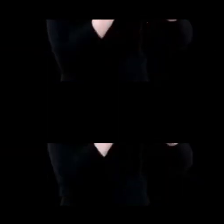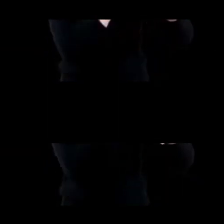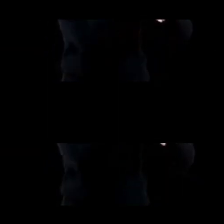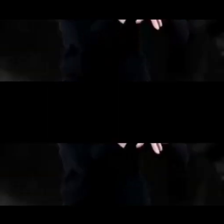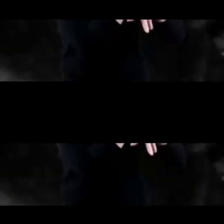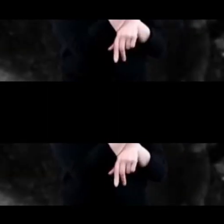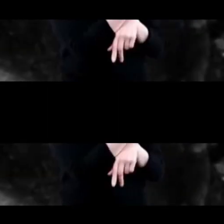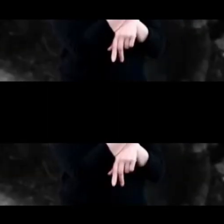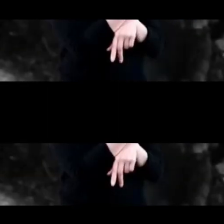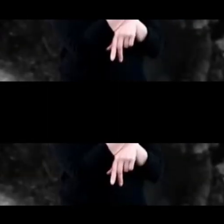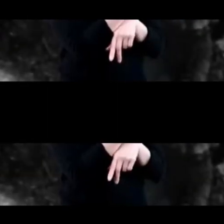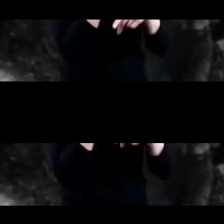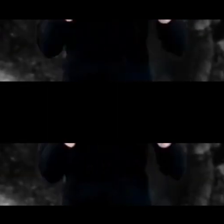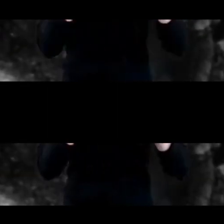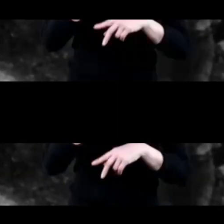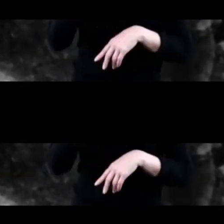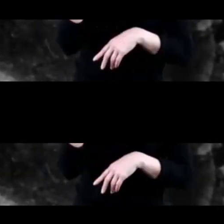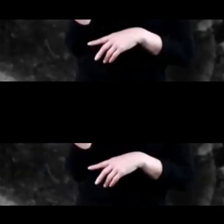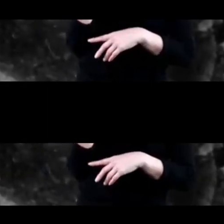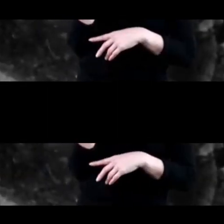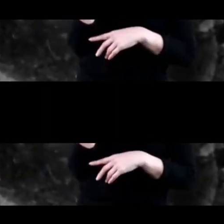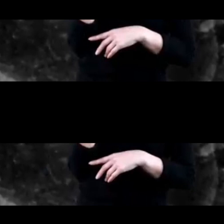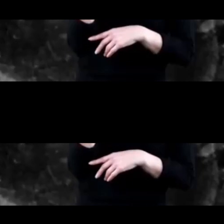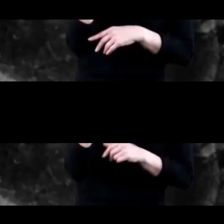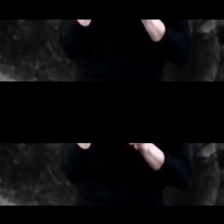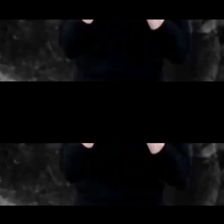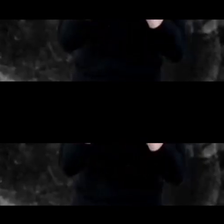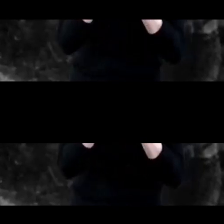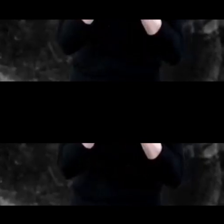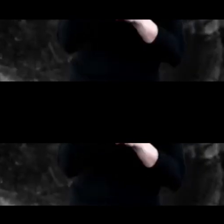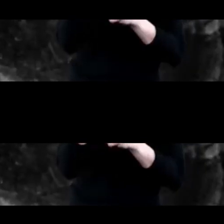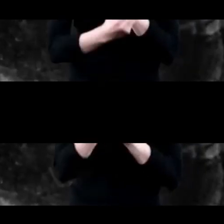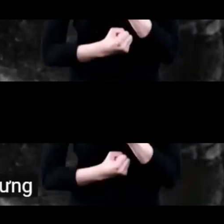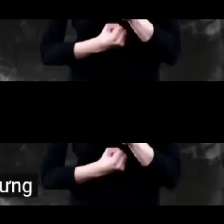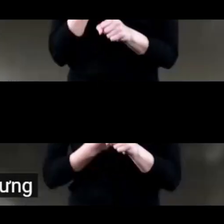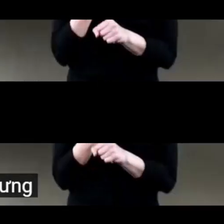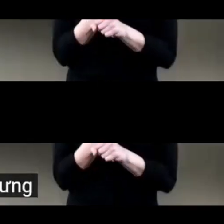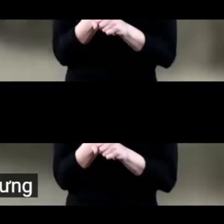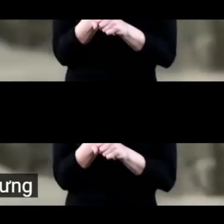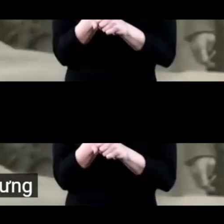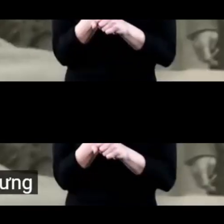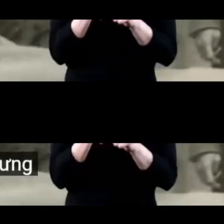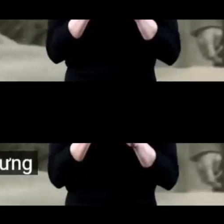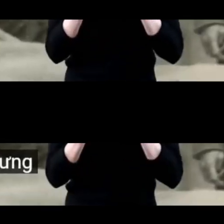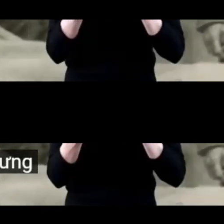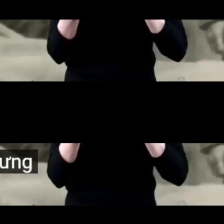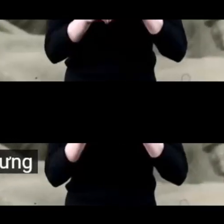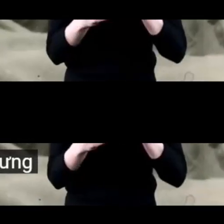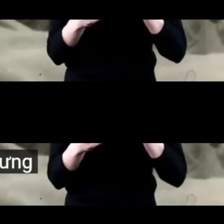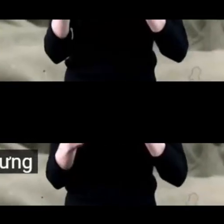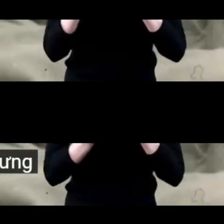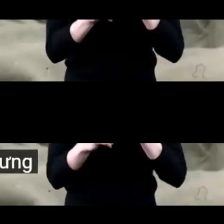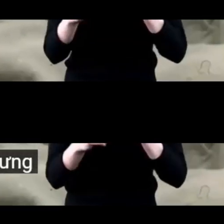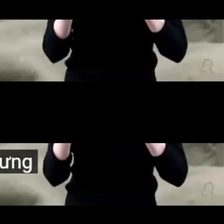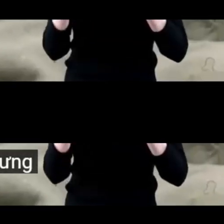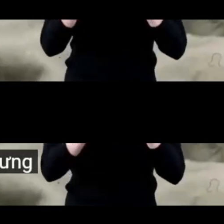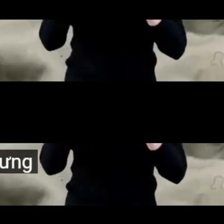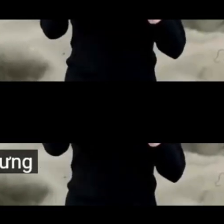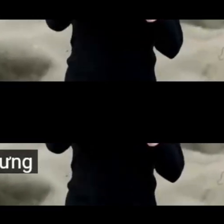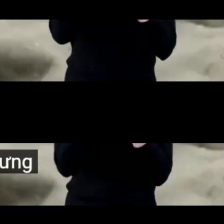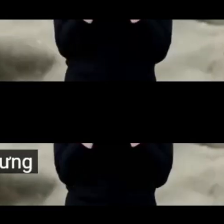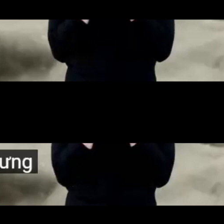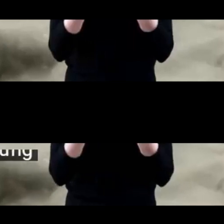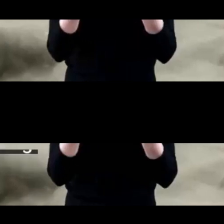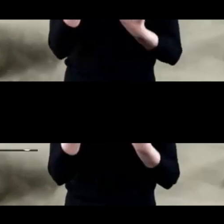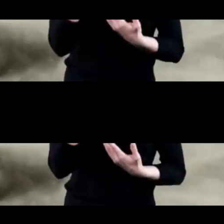World War I lasted only 4 years. but the toll would be mind-boggling.